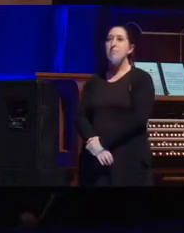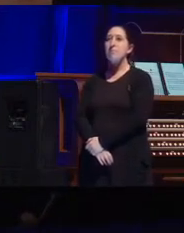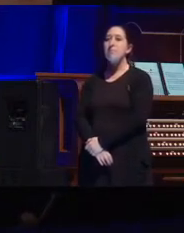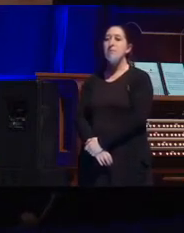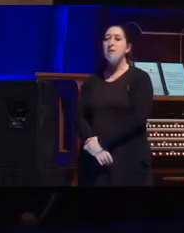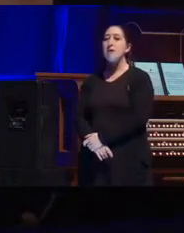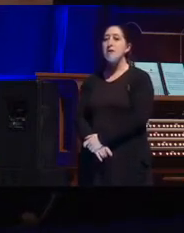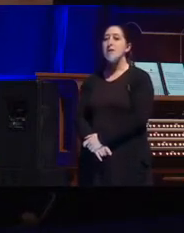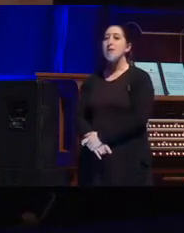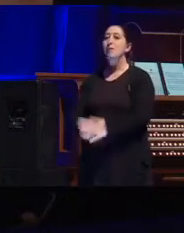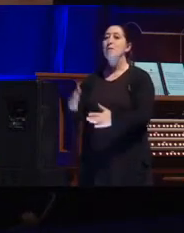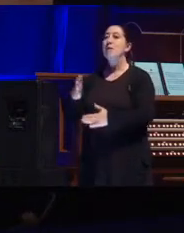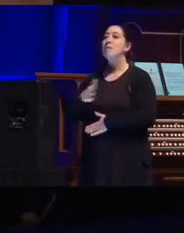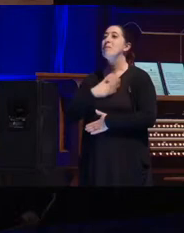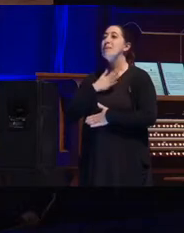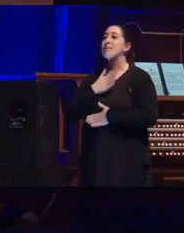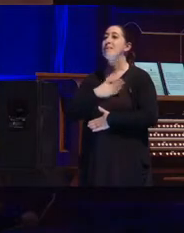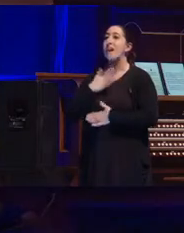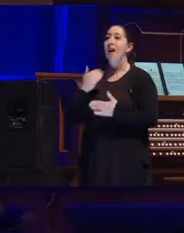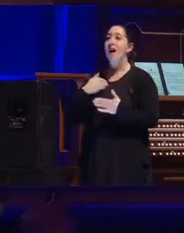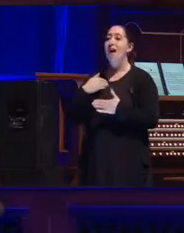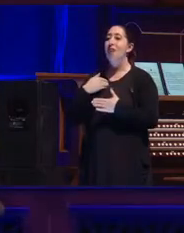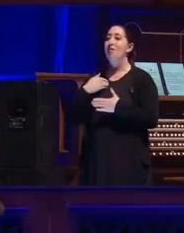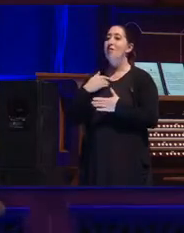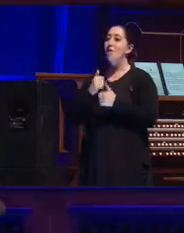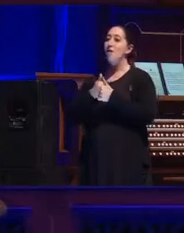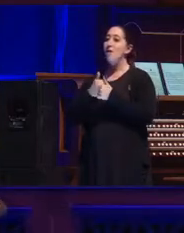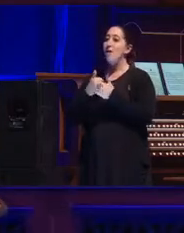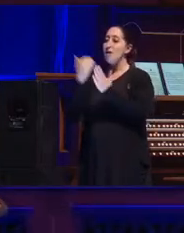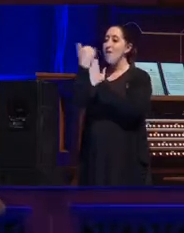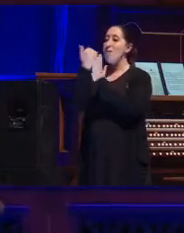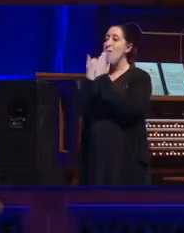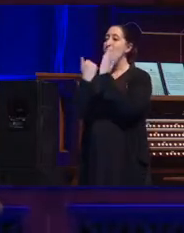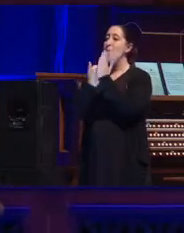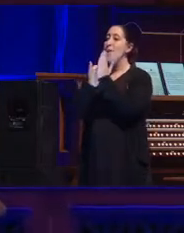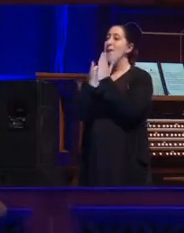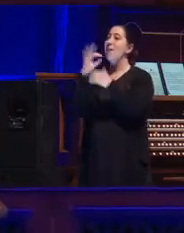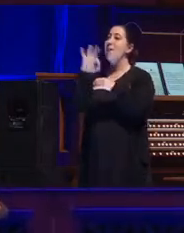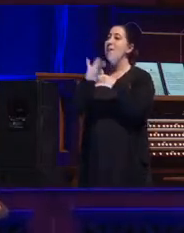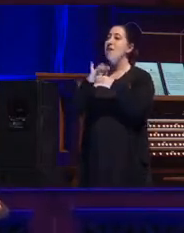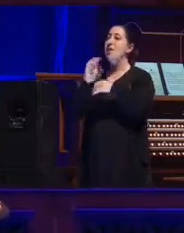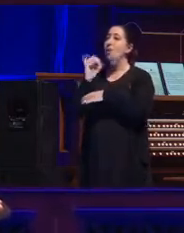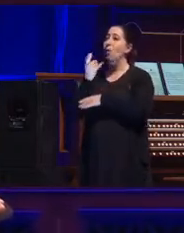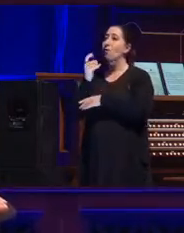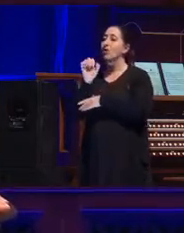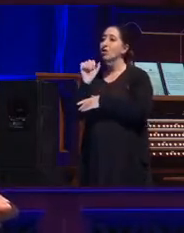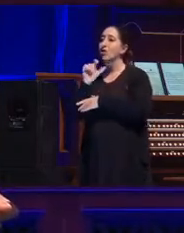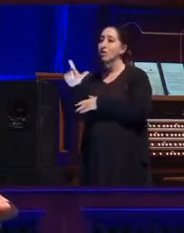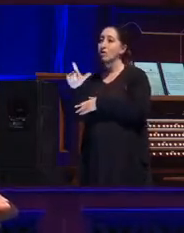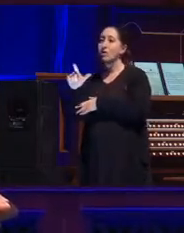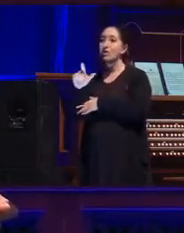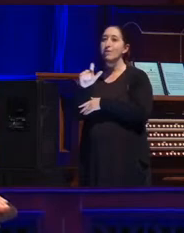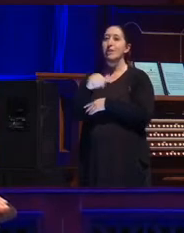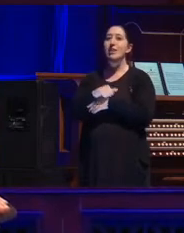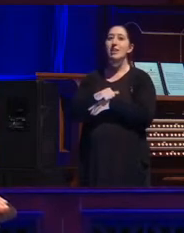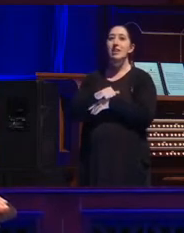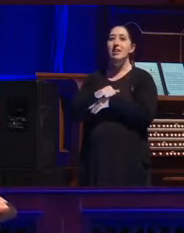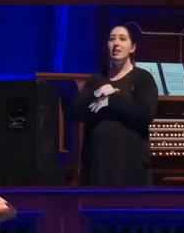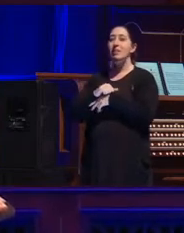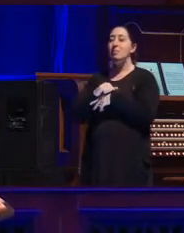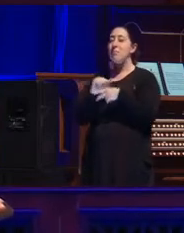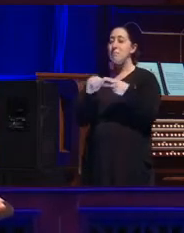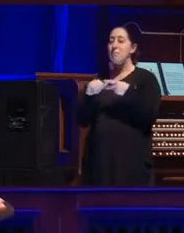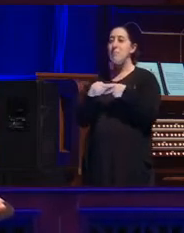We are pleased to have the following elected officials who have joined us today: Lieutenant Governor Garland Gilchrist